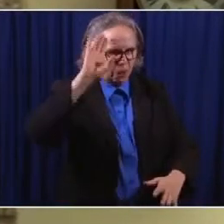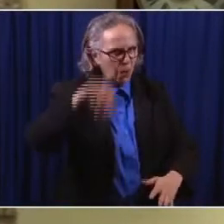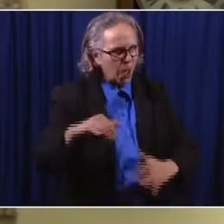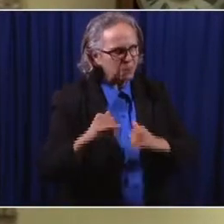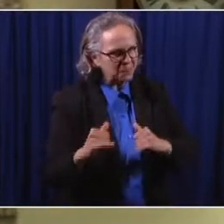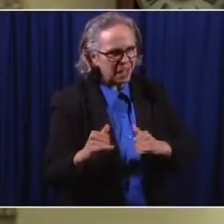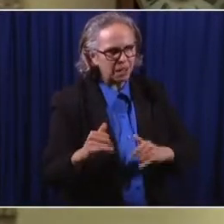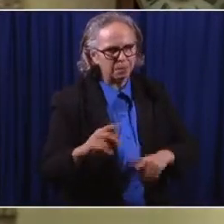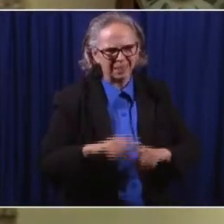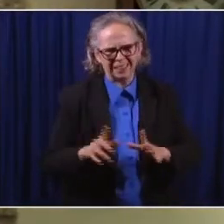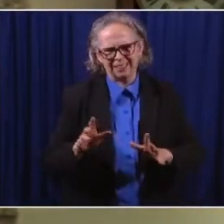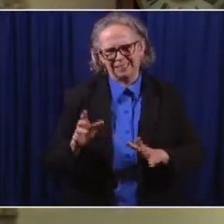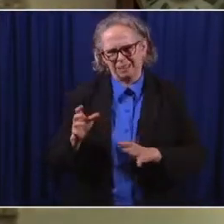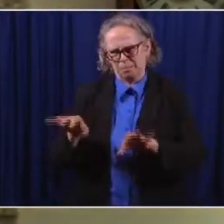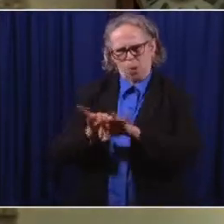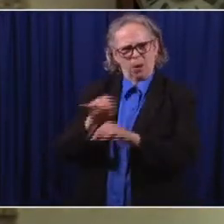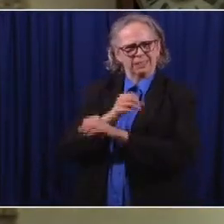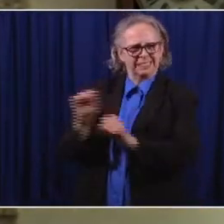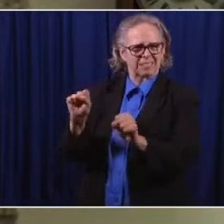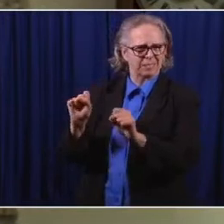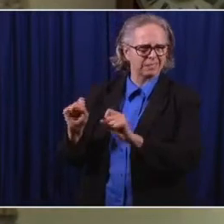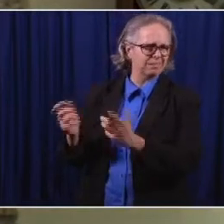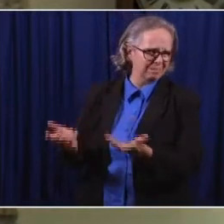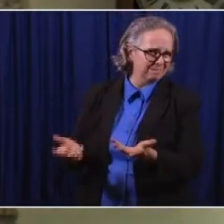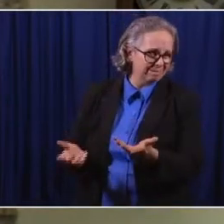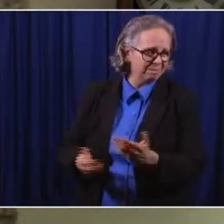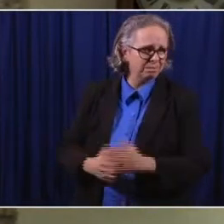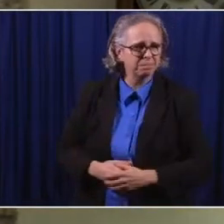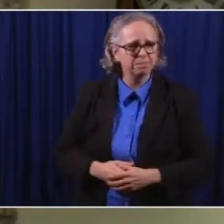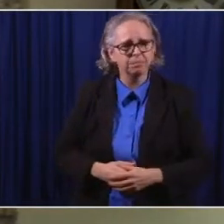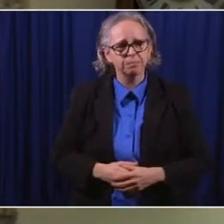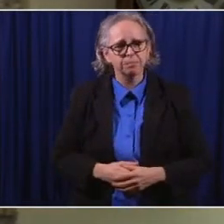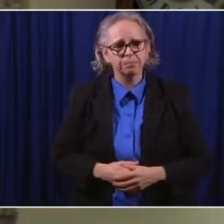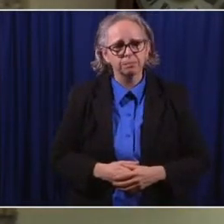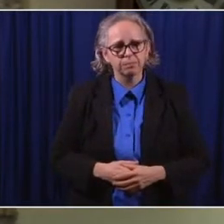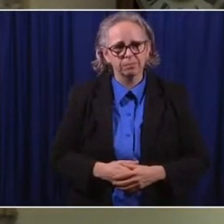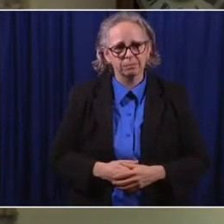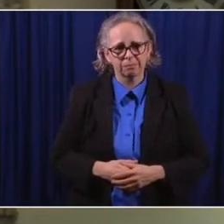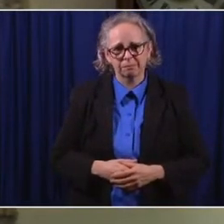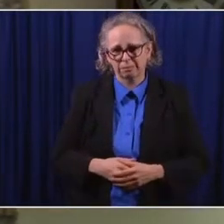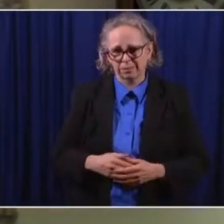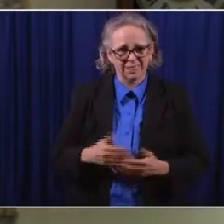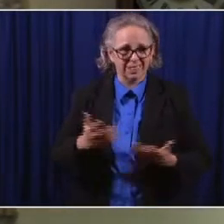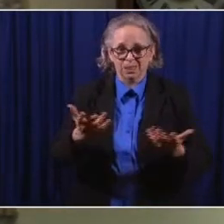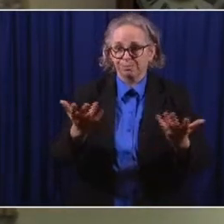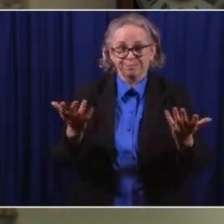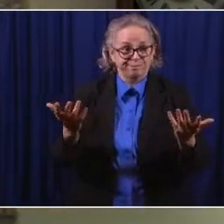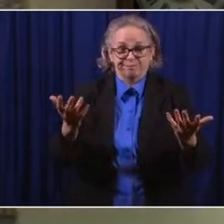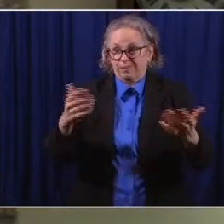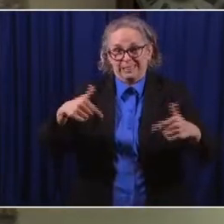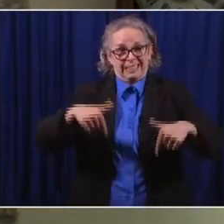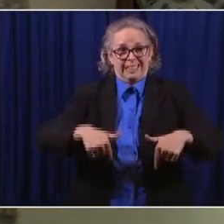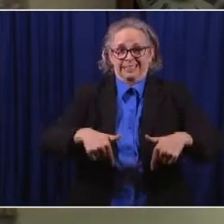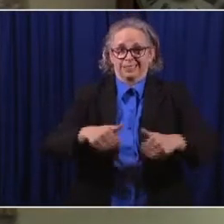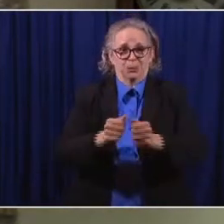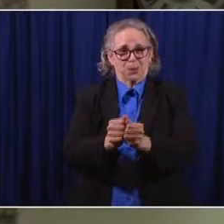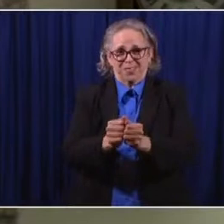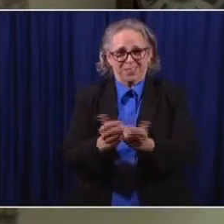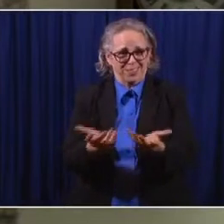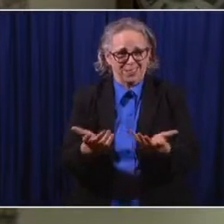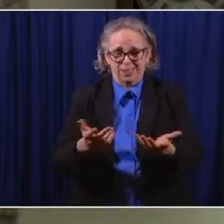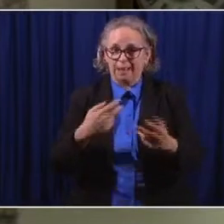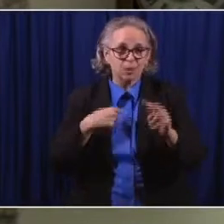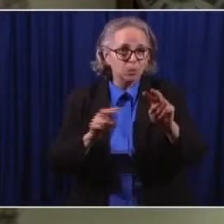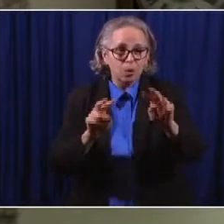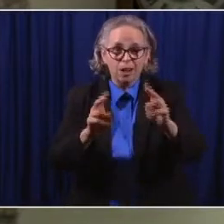be right. And so Ohioans will have the opportunity to watch the news. They'll have the opportunity to